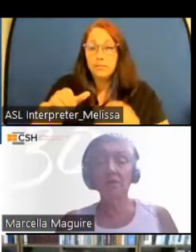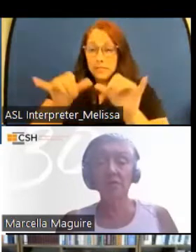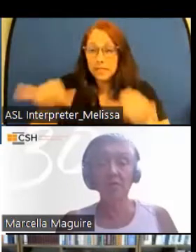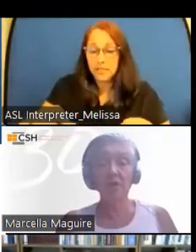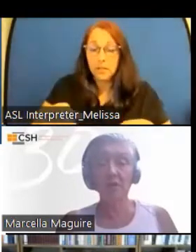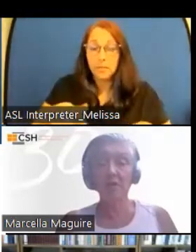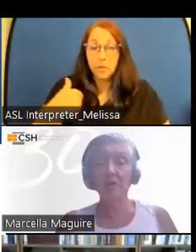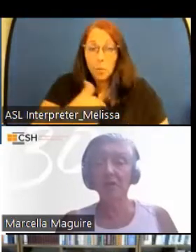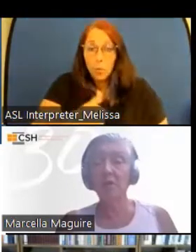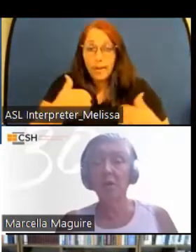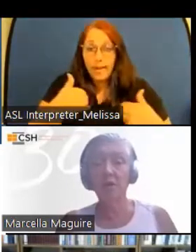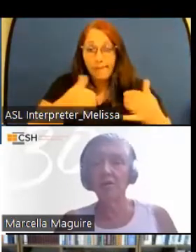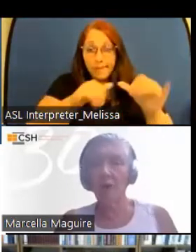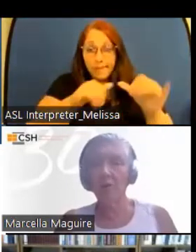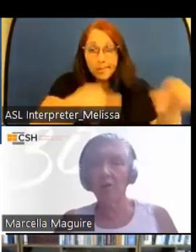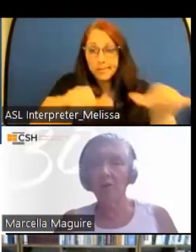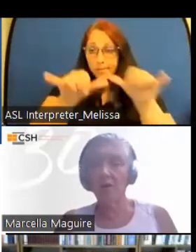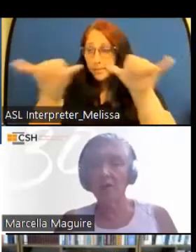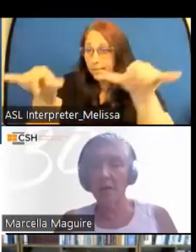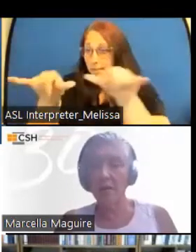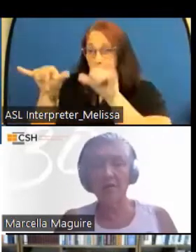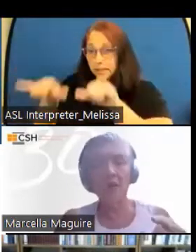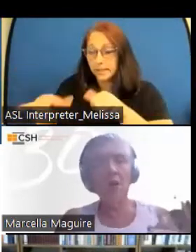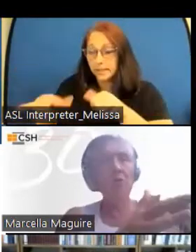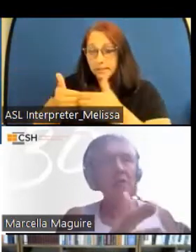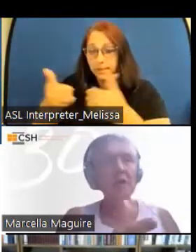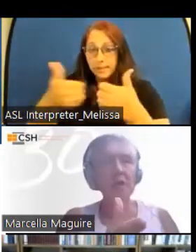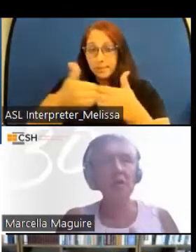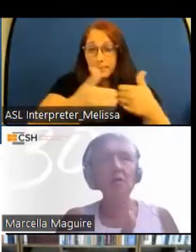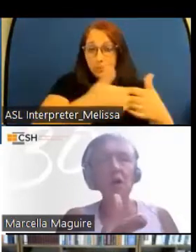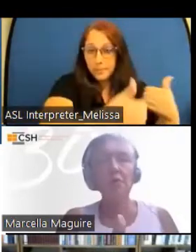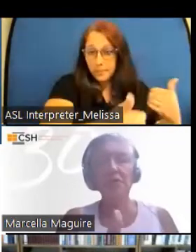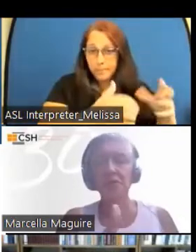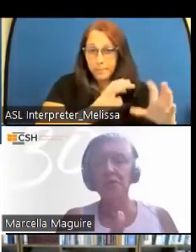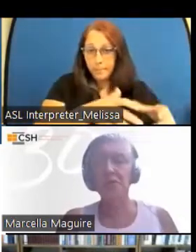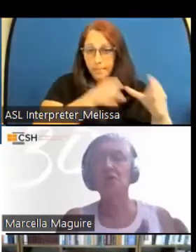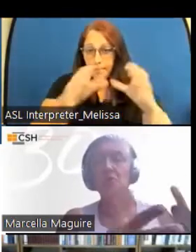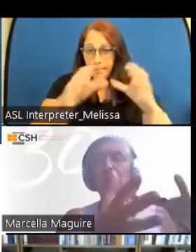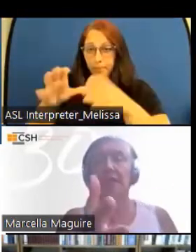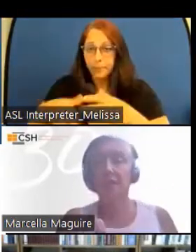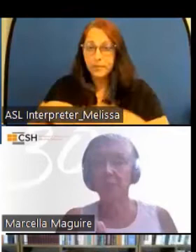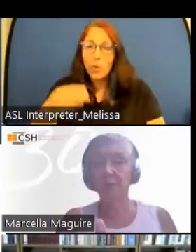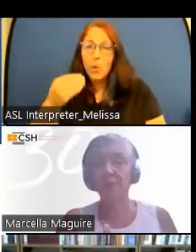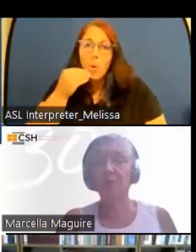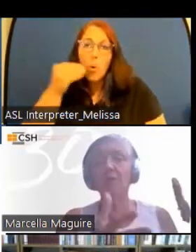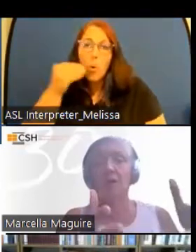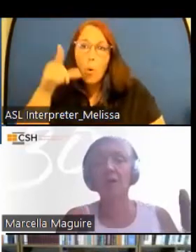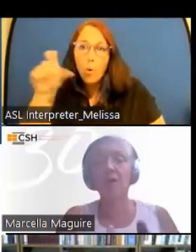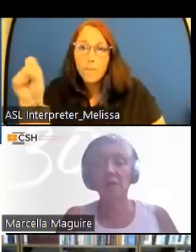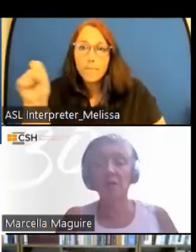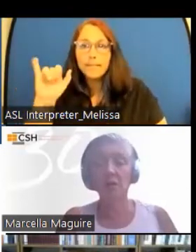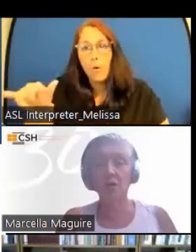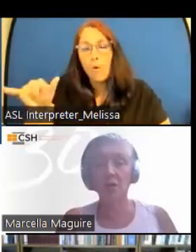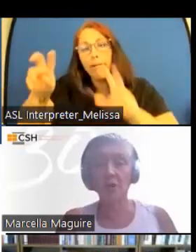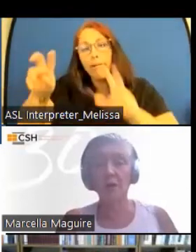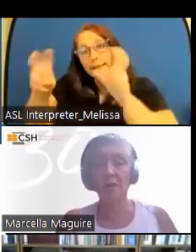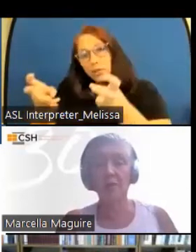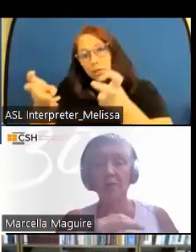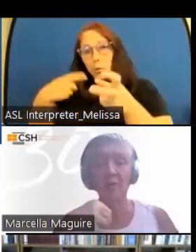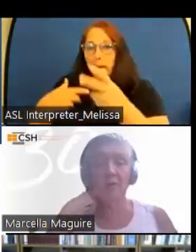very different, what Laurie said, commonly call silos. We said, oh, homelessness is an issue. Let's build the program. And Sharon can